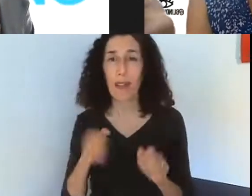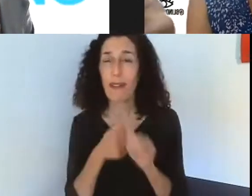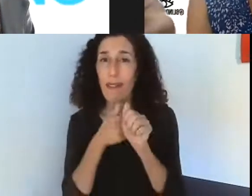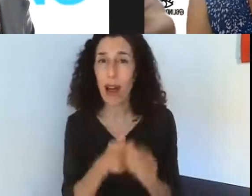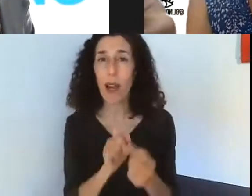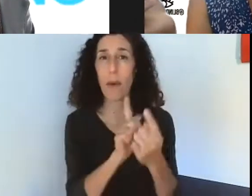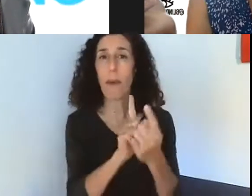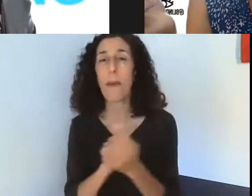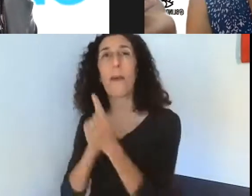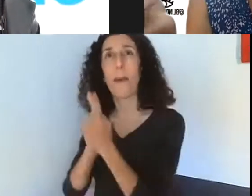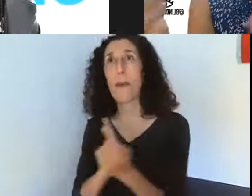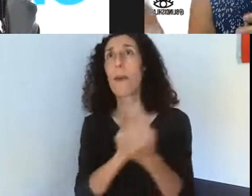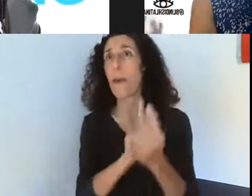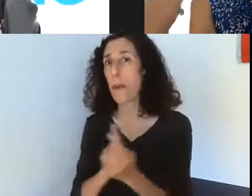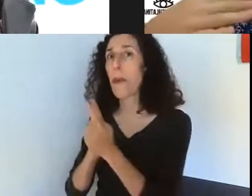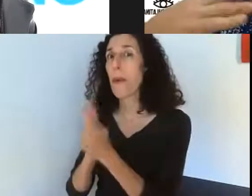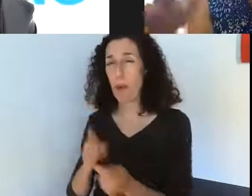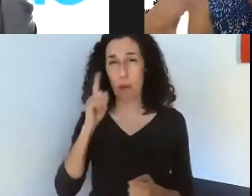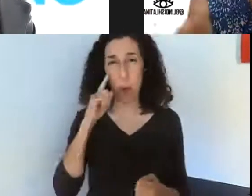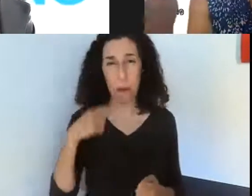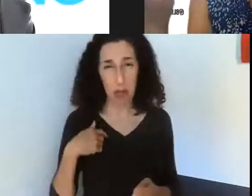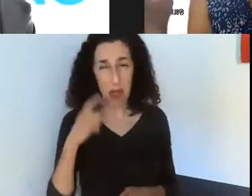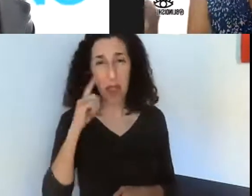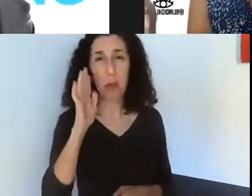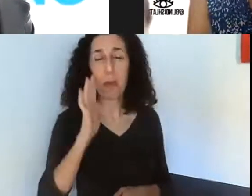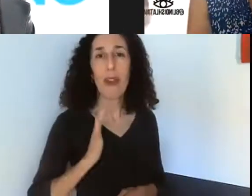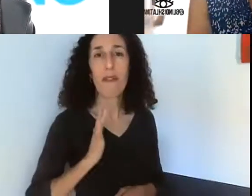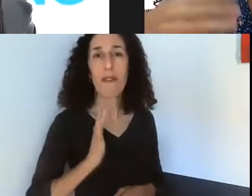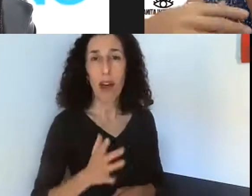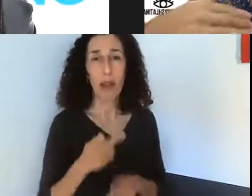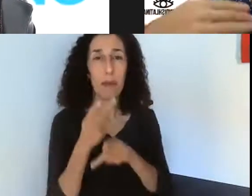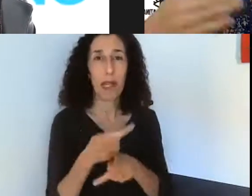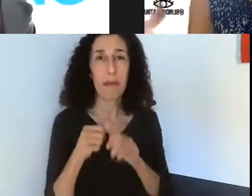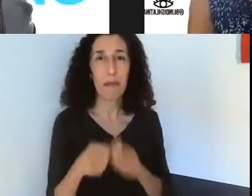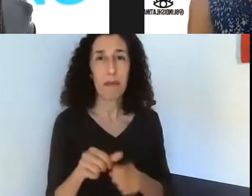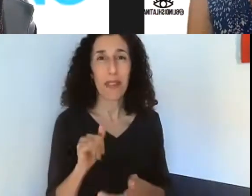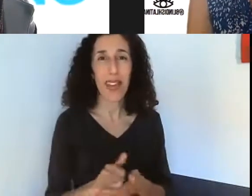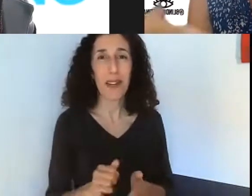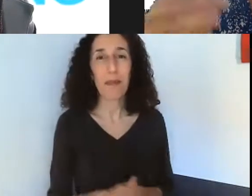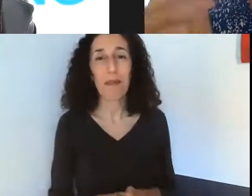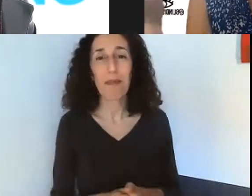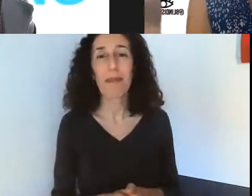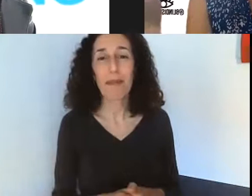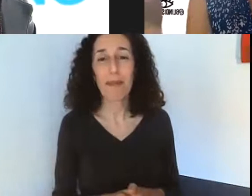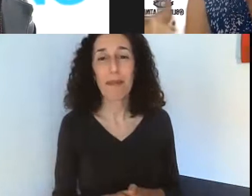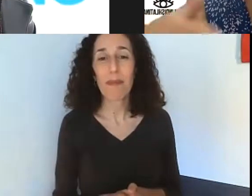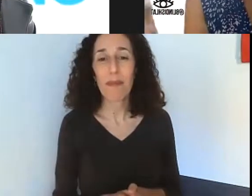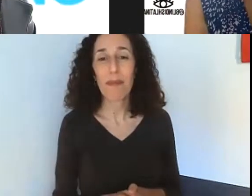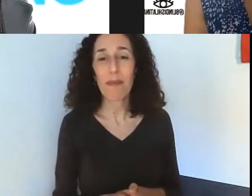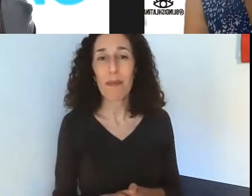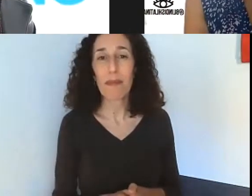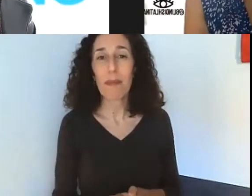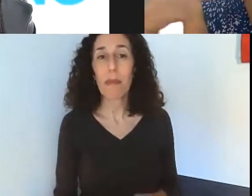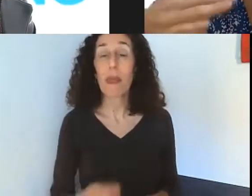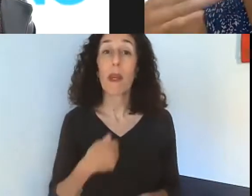when, on the flip side, like one of the things that I do notice now being an adult in the